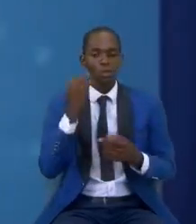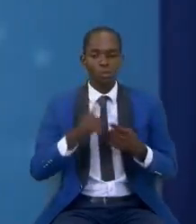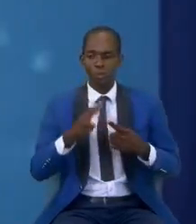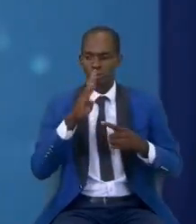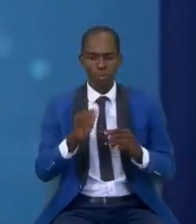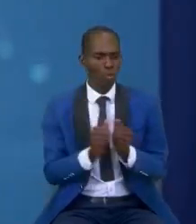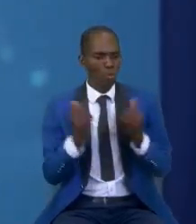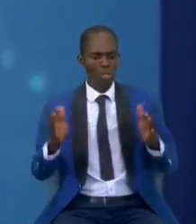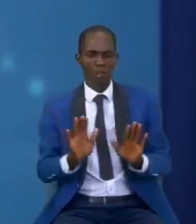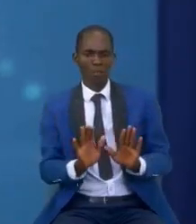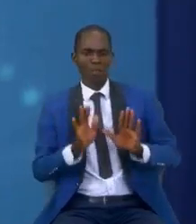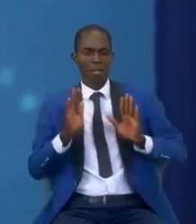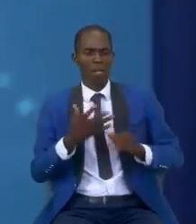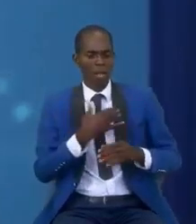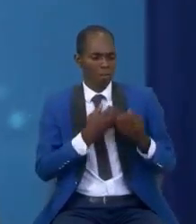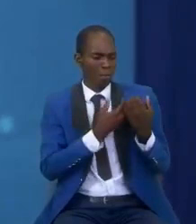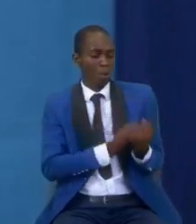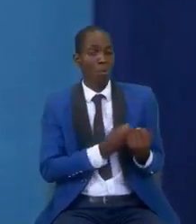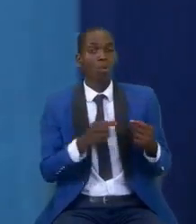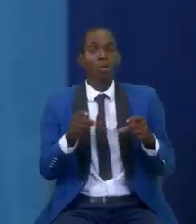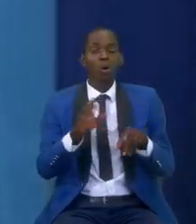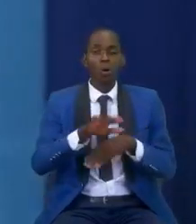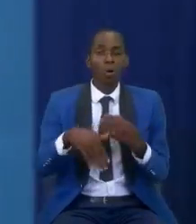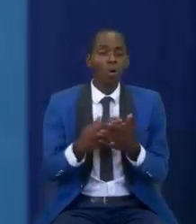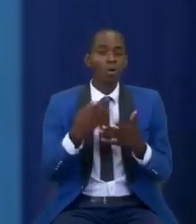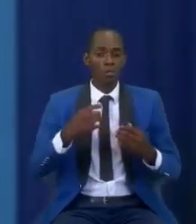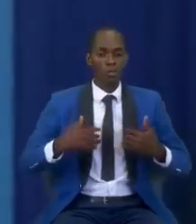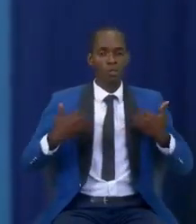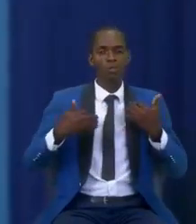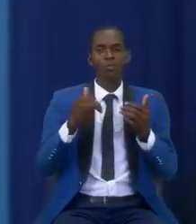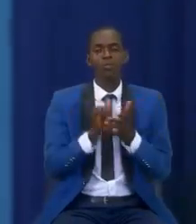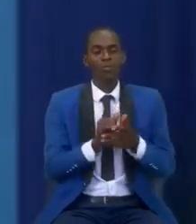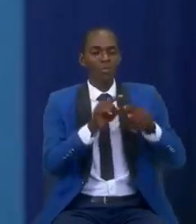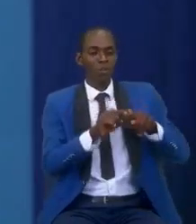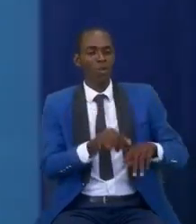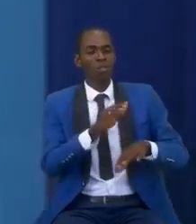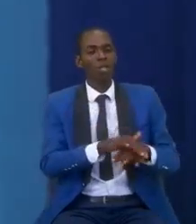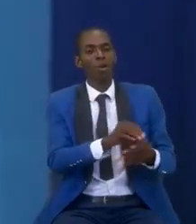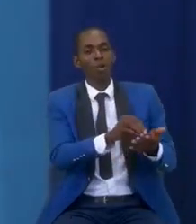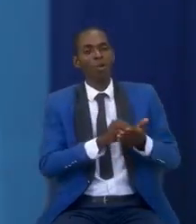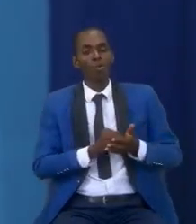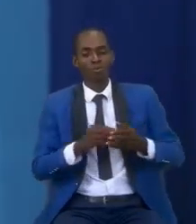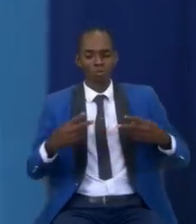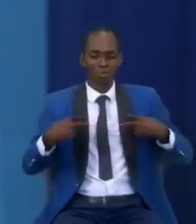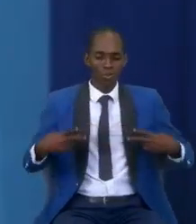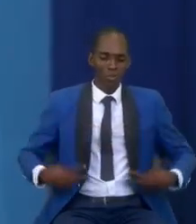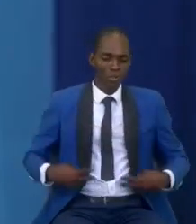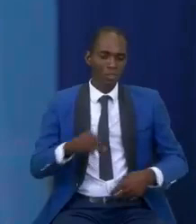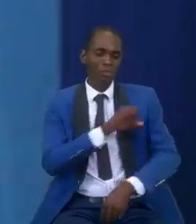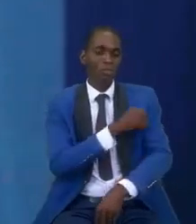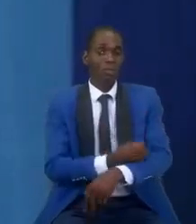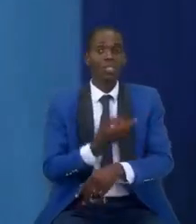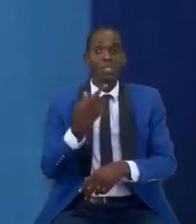their natural strength and natural ability, even the youth shall faint and be weary. And the young